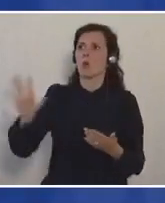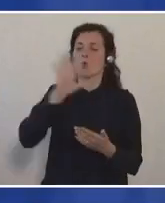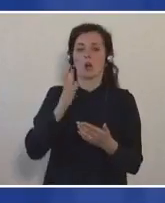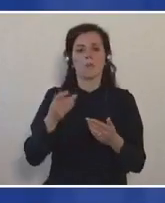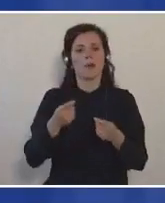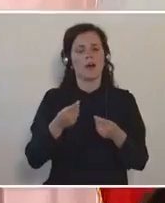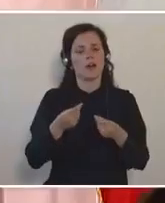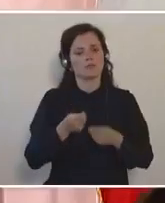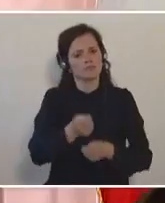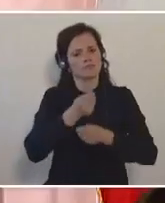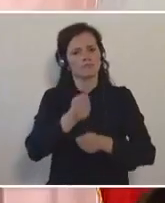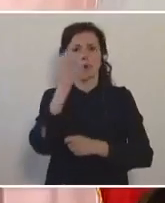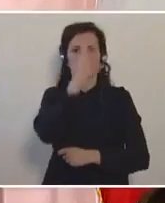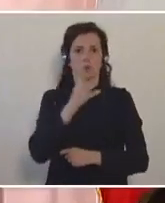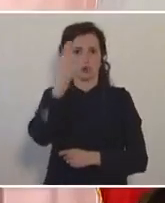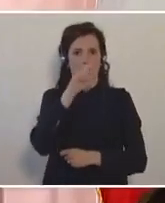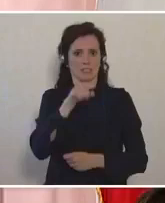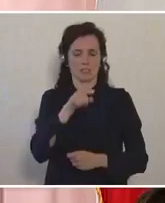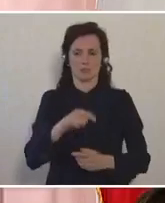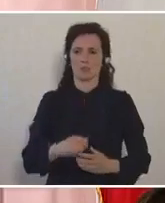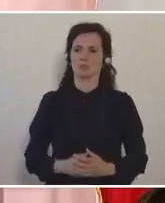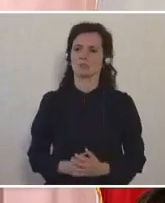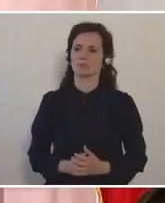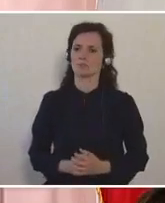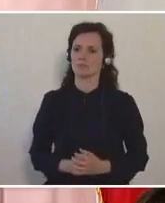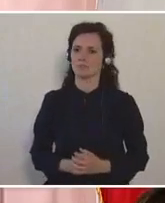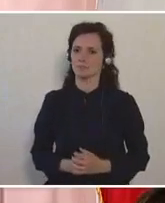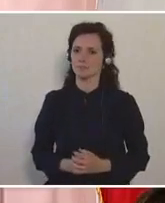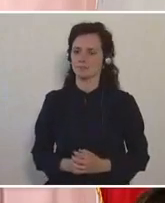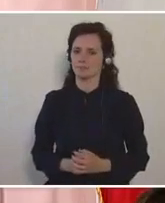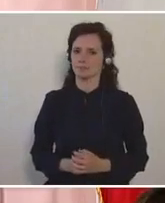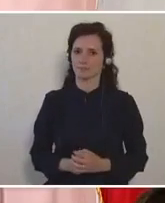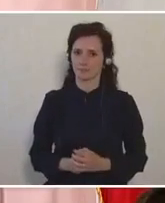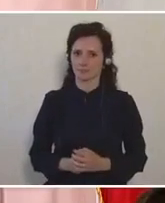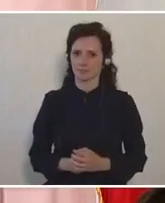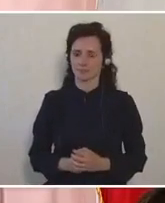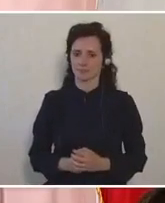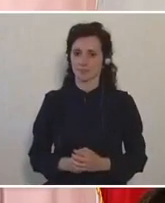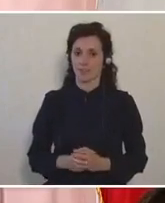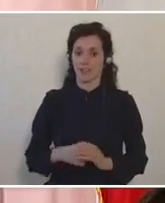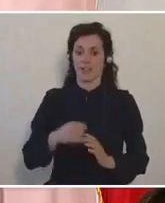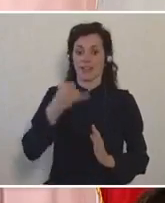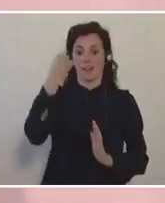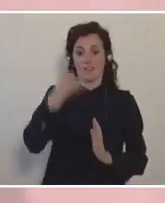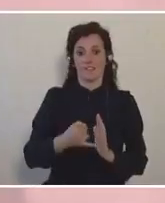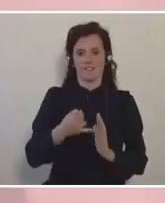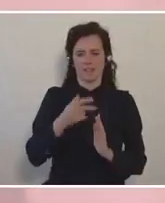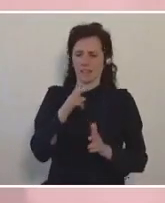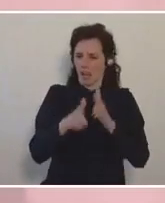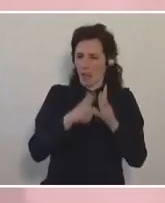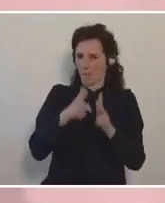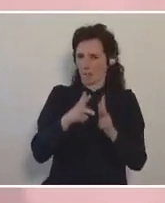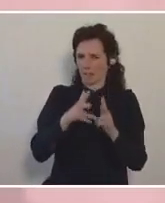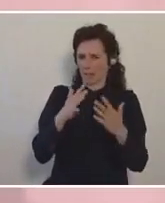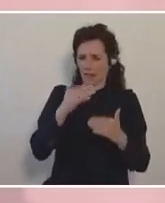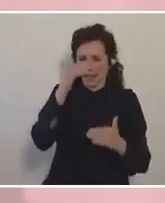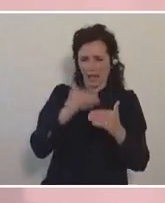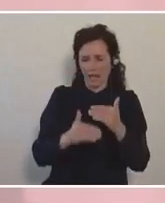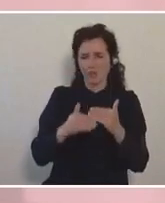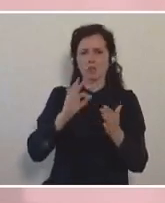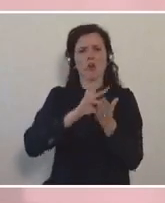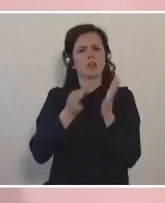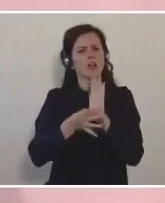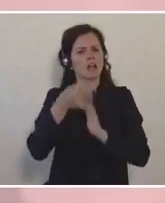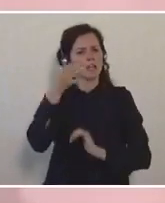We, by the end of April, I can't remember the exact date, but the government's taken some important decisions